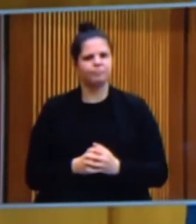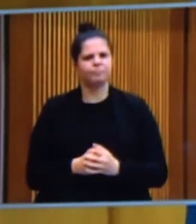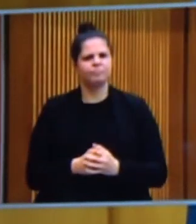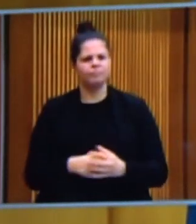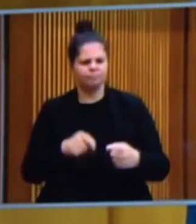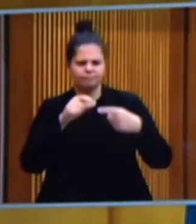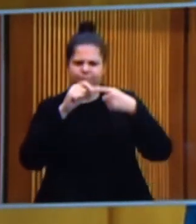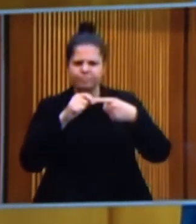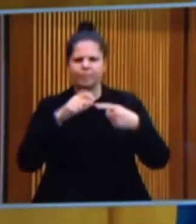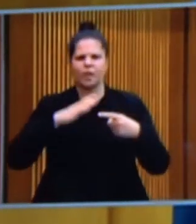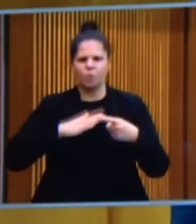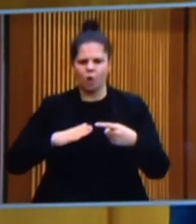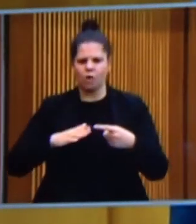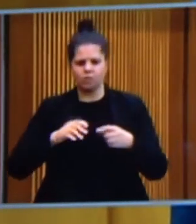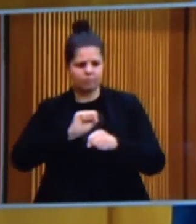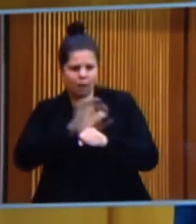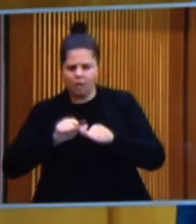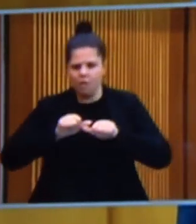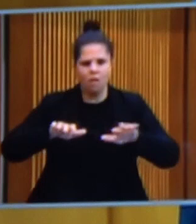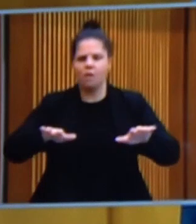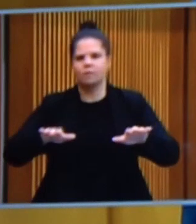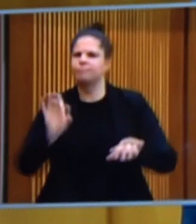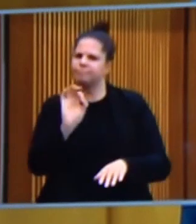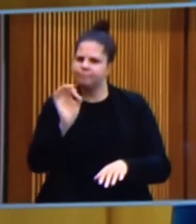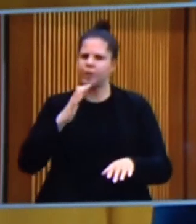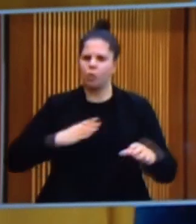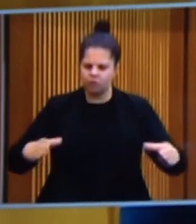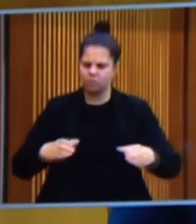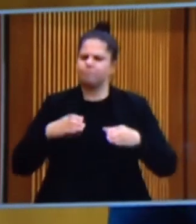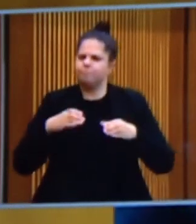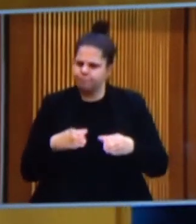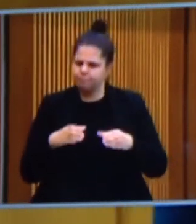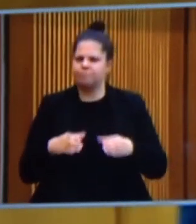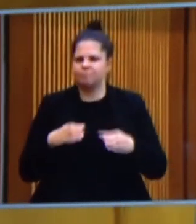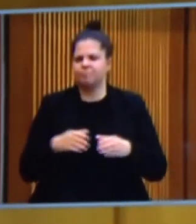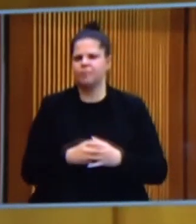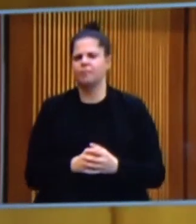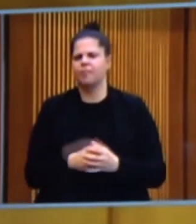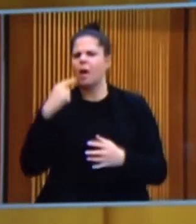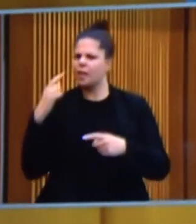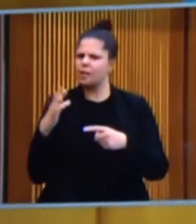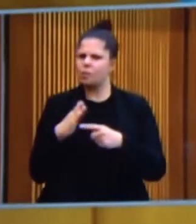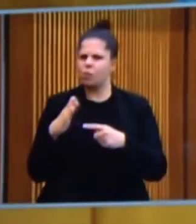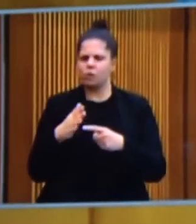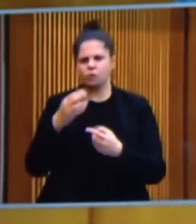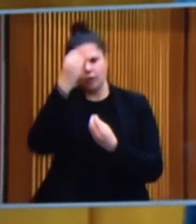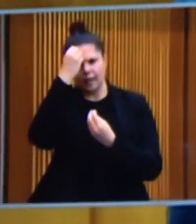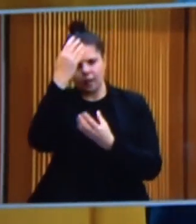contain the spread of coronavirus. And I think it's important to begin with the latest